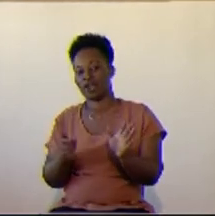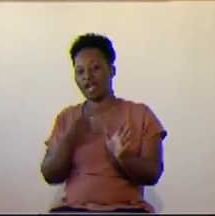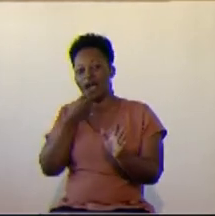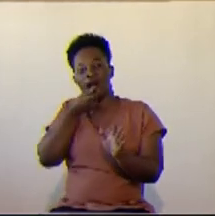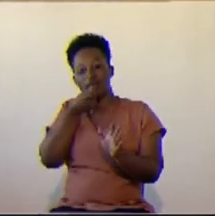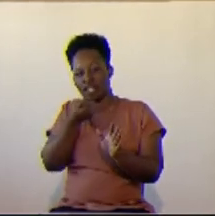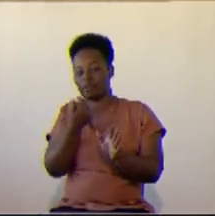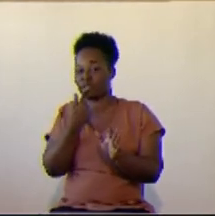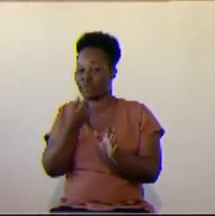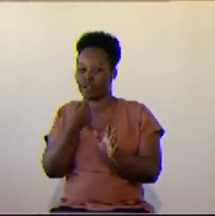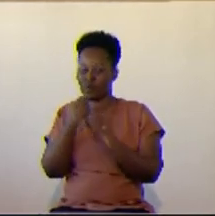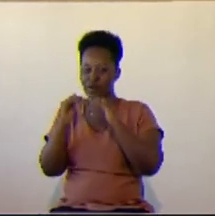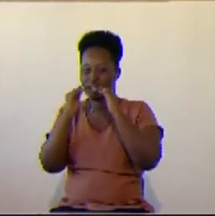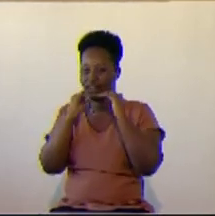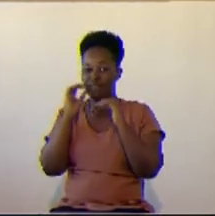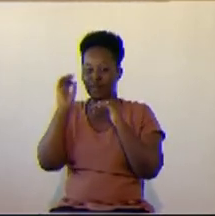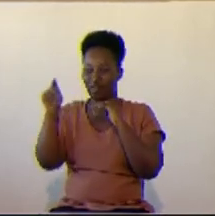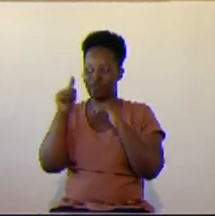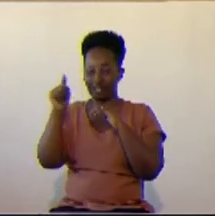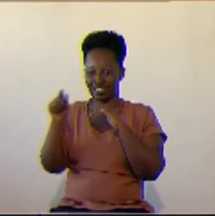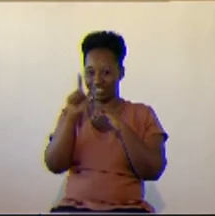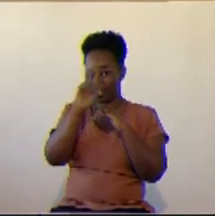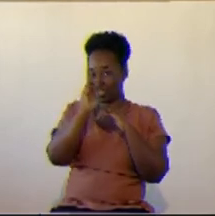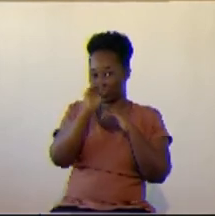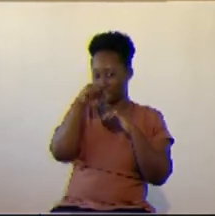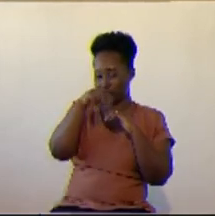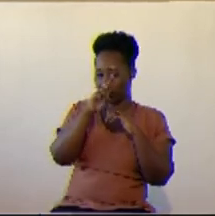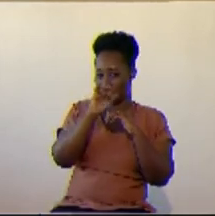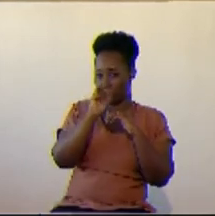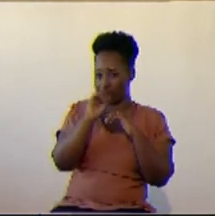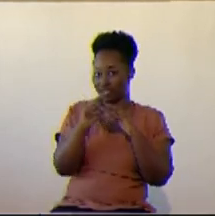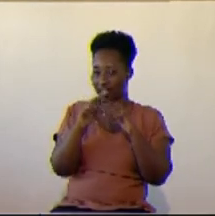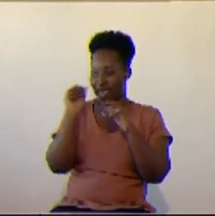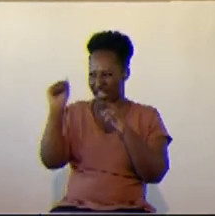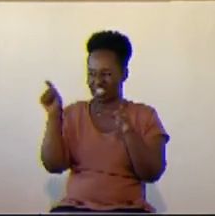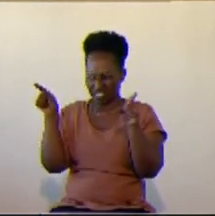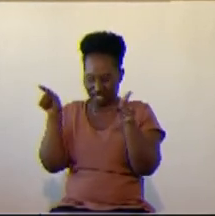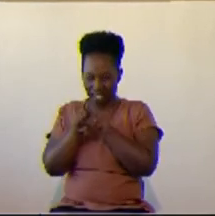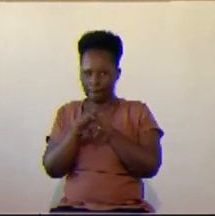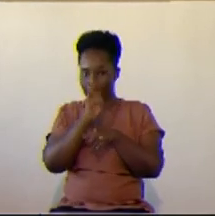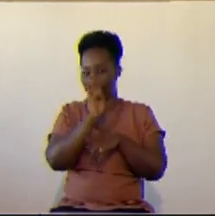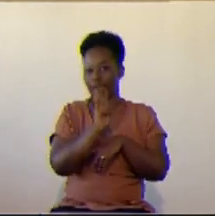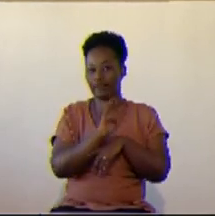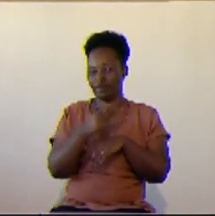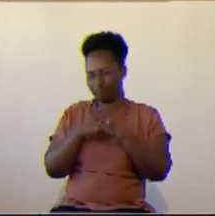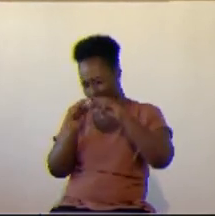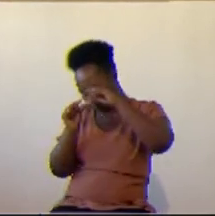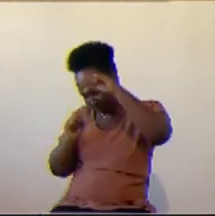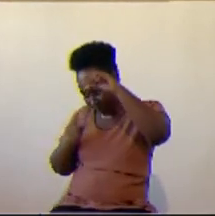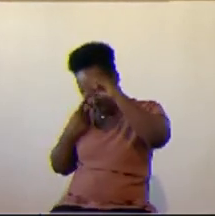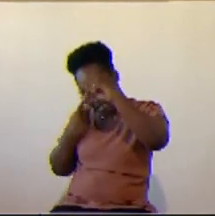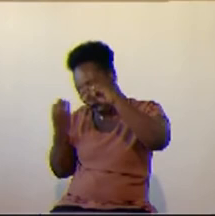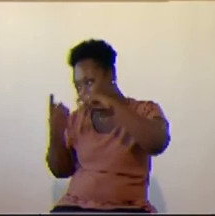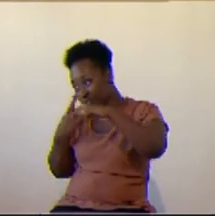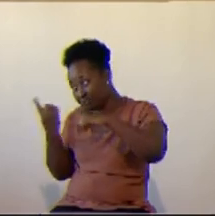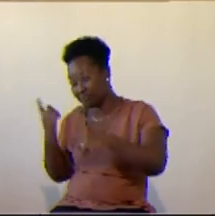is that the level of this liquid A is the same as that of B. Okay, so I'm going to measure this also,